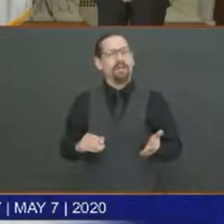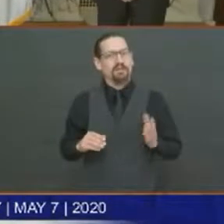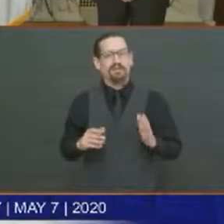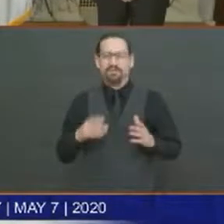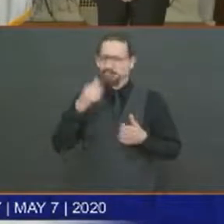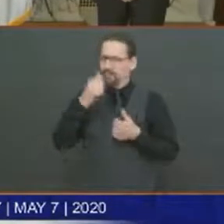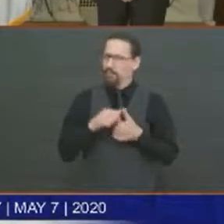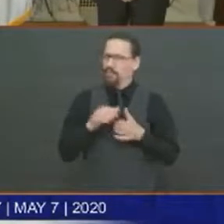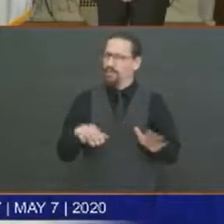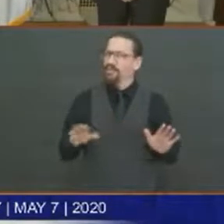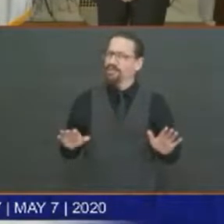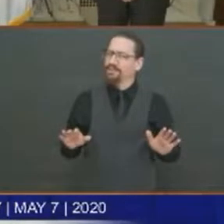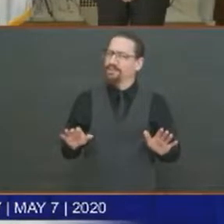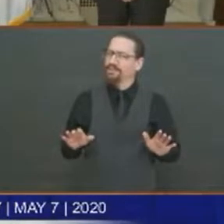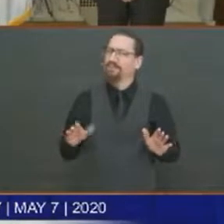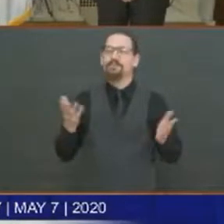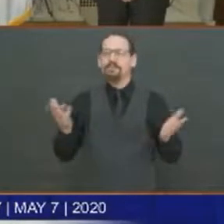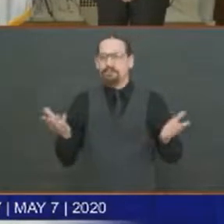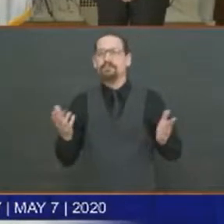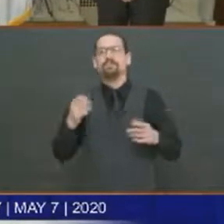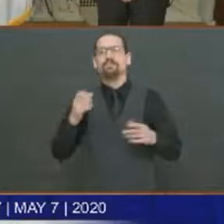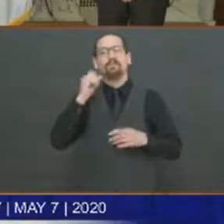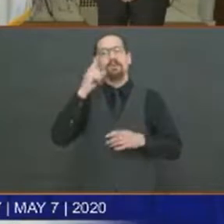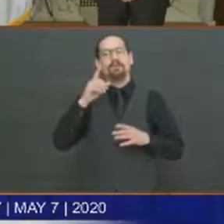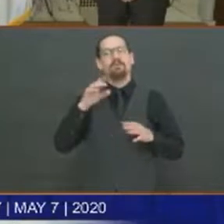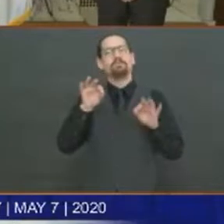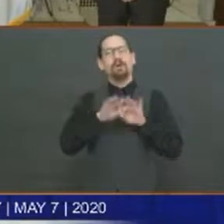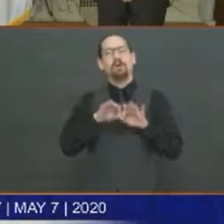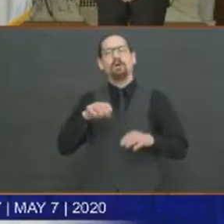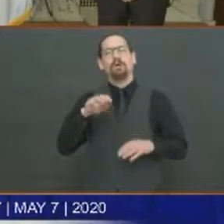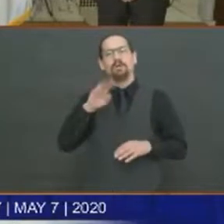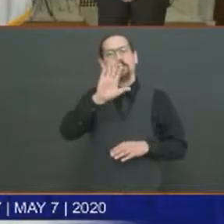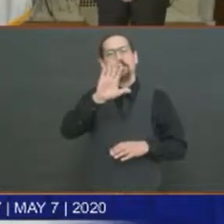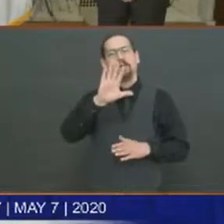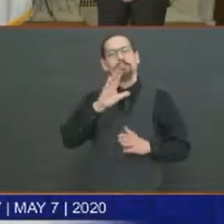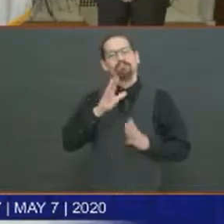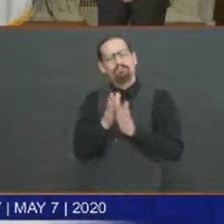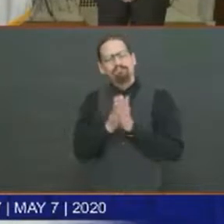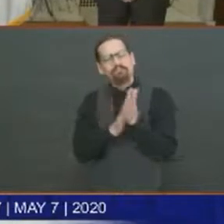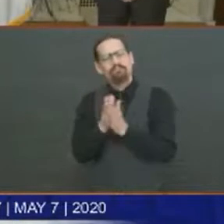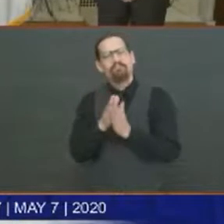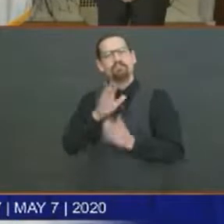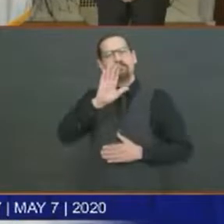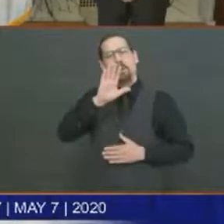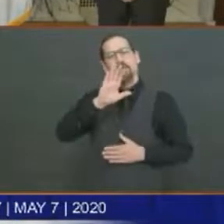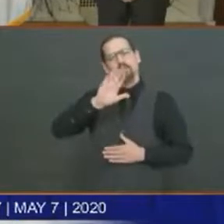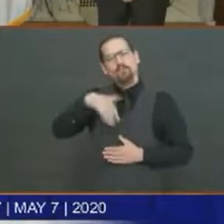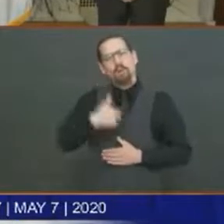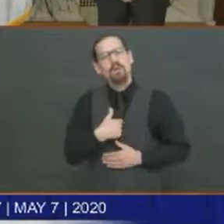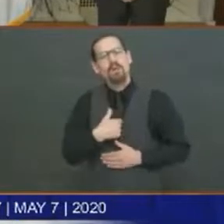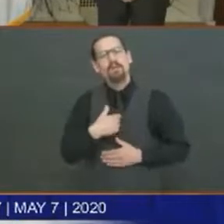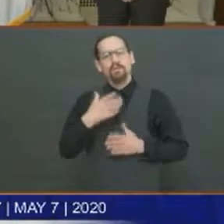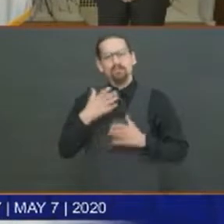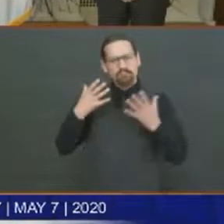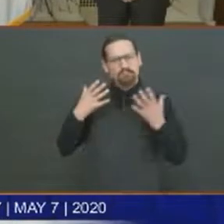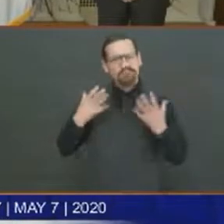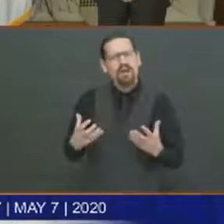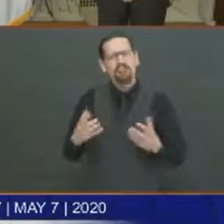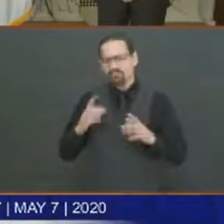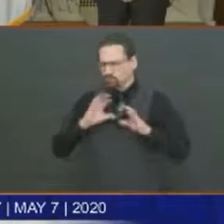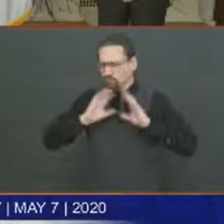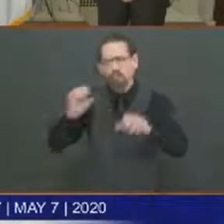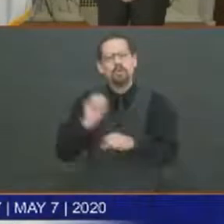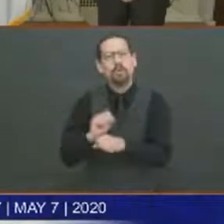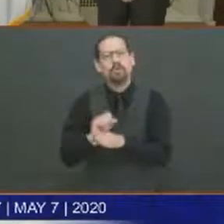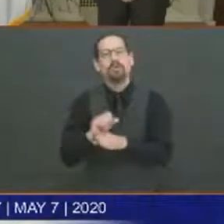Do the right thing. Like it does frustrate me that, this was an